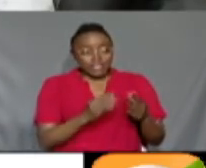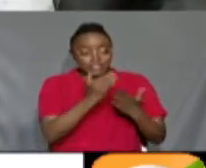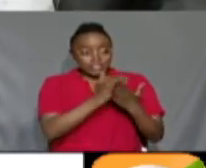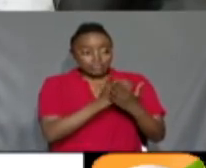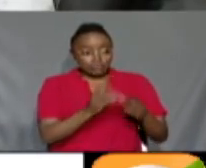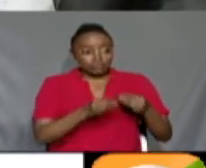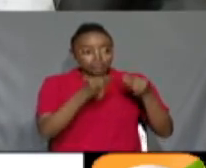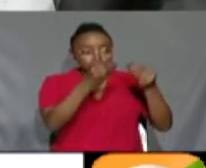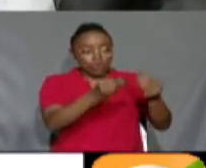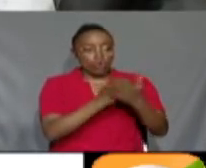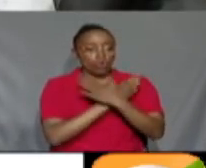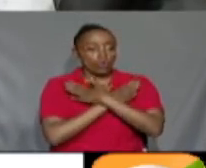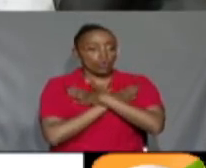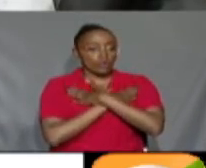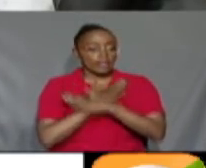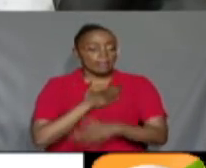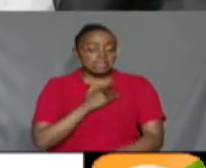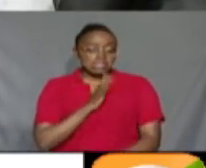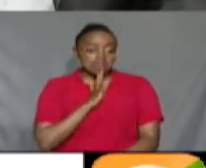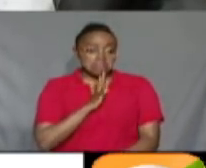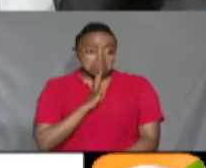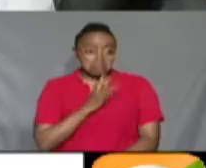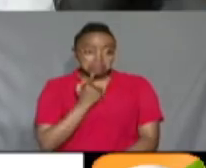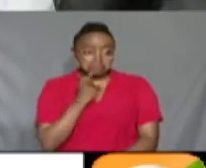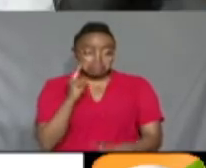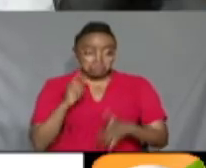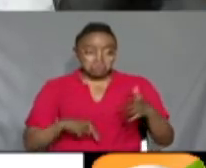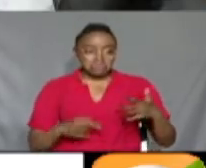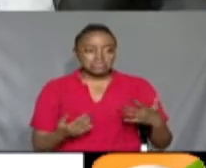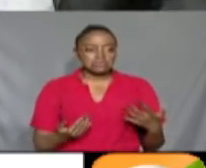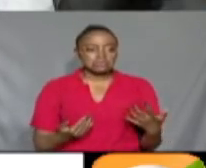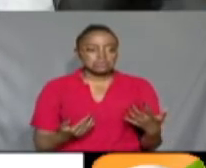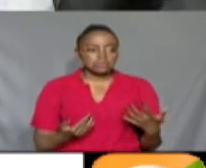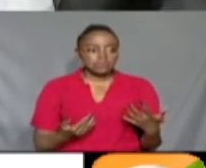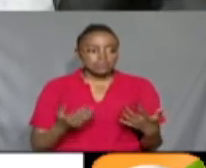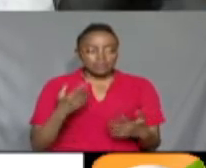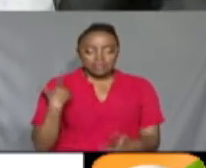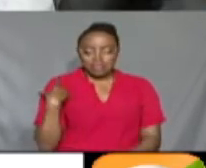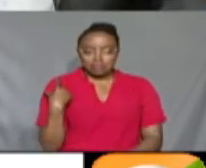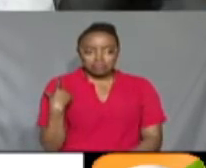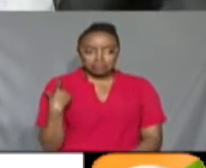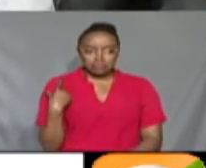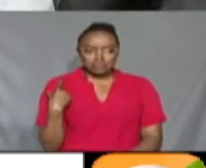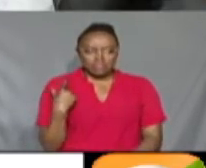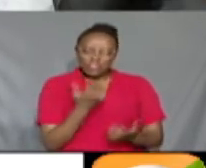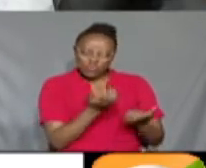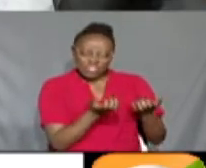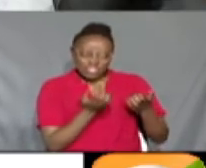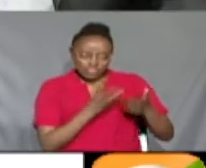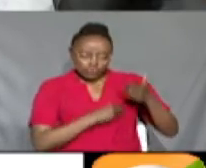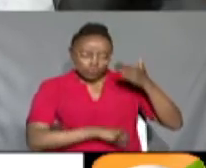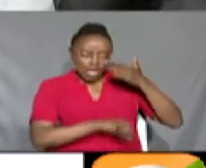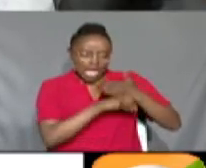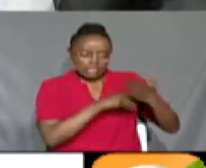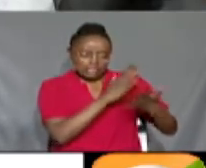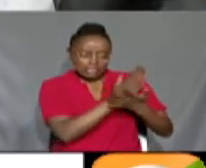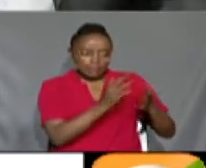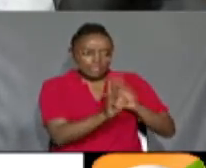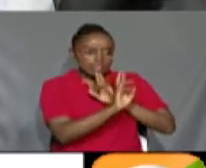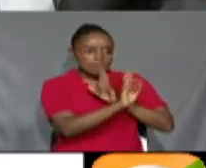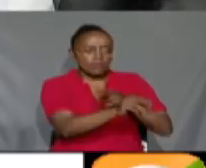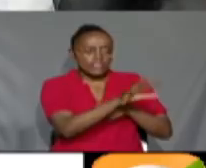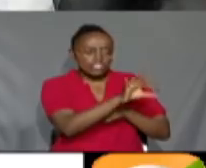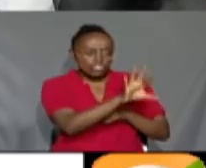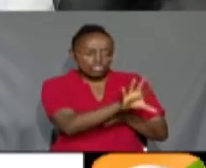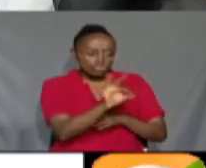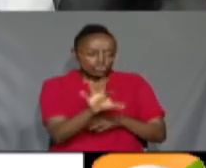or said by my colleague, that he said that there isn't much that needs to be added to the report. That choice